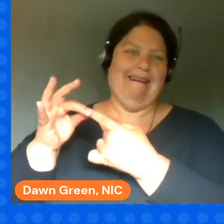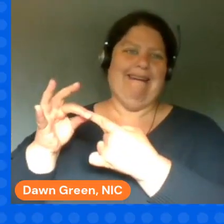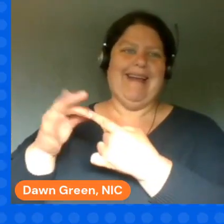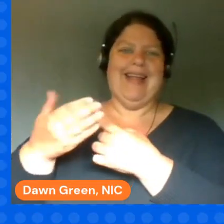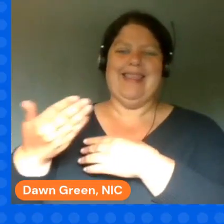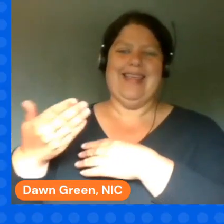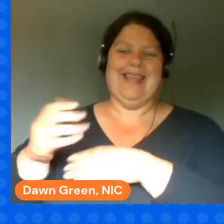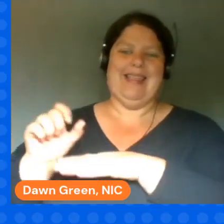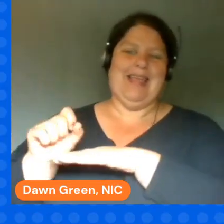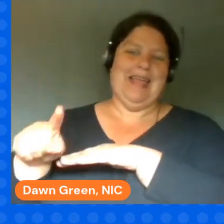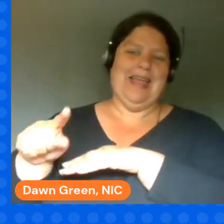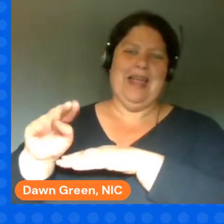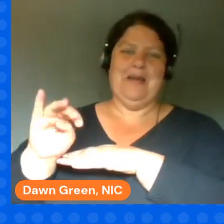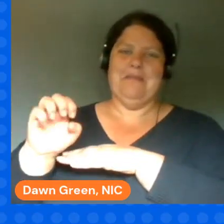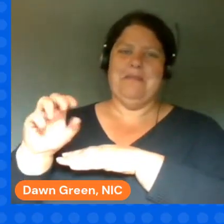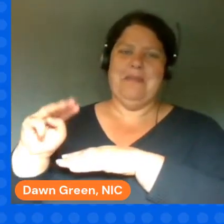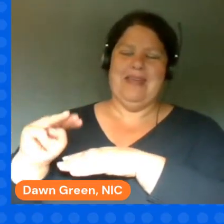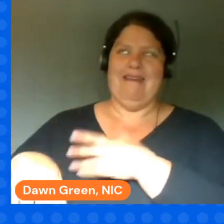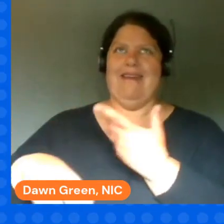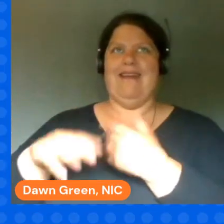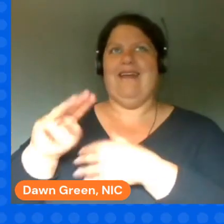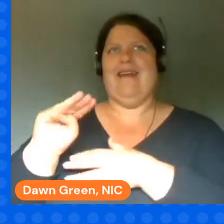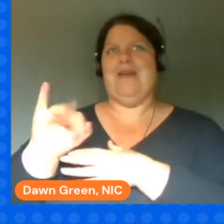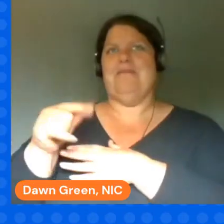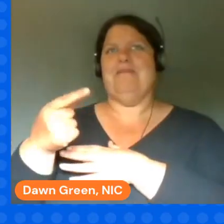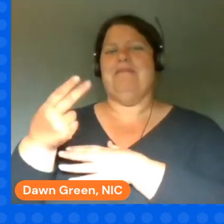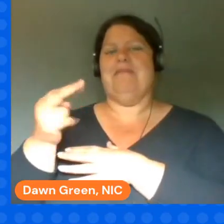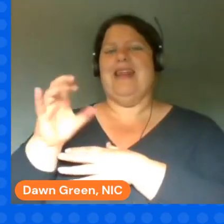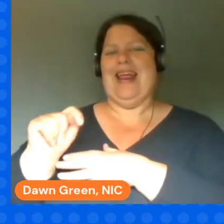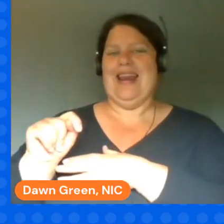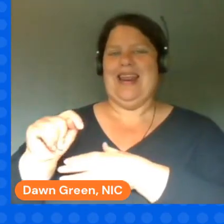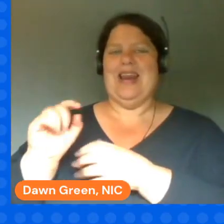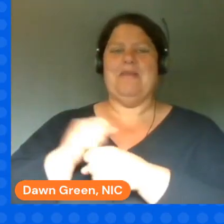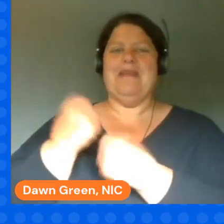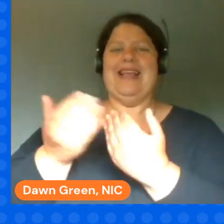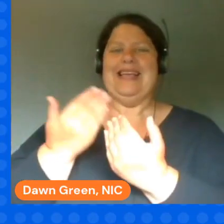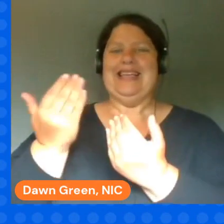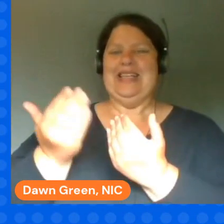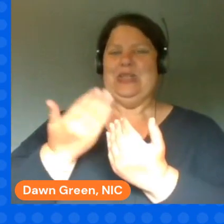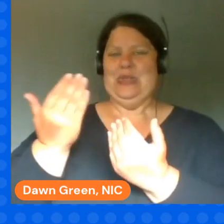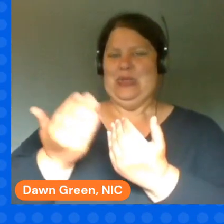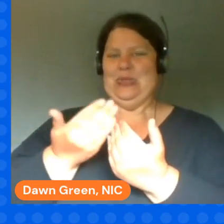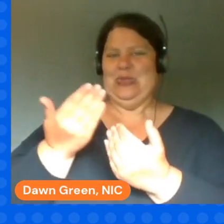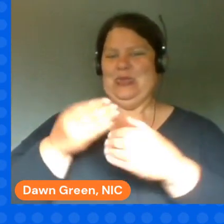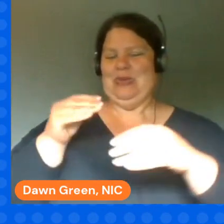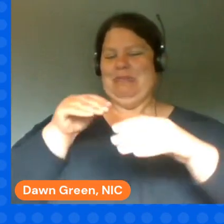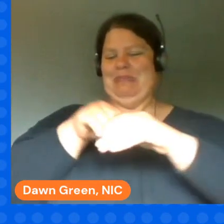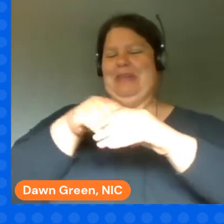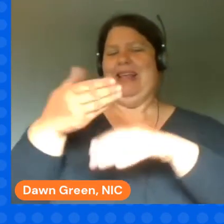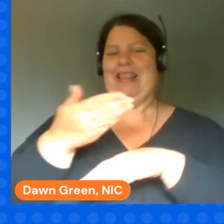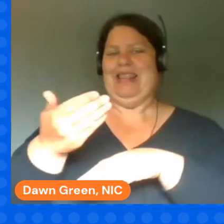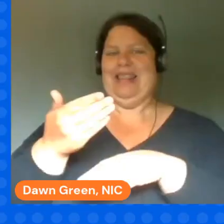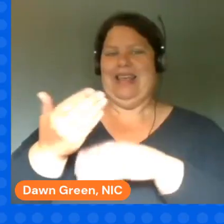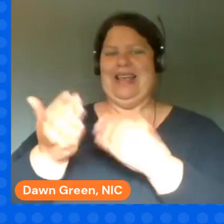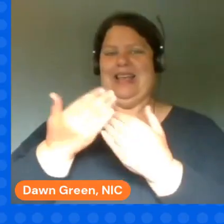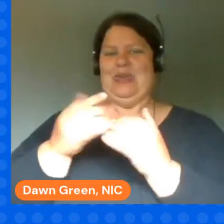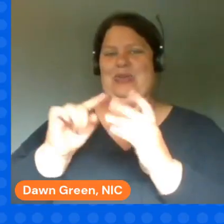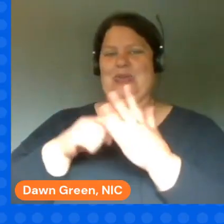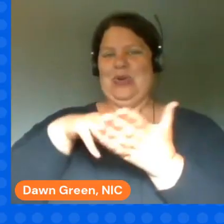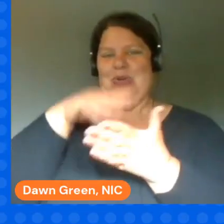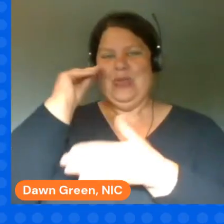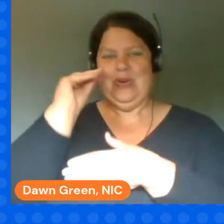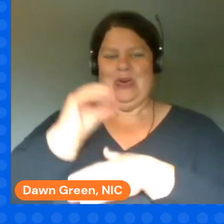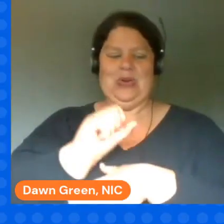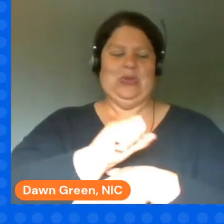a magnet. It makes it easier to embed in things, a little bit easier to start learning. Scratch has many more extensions